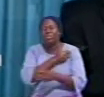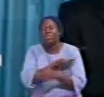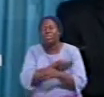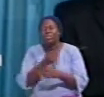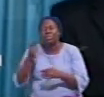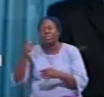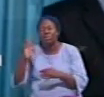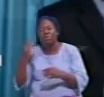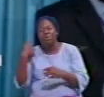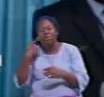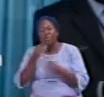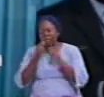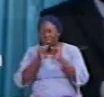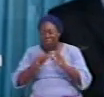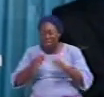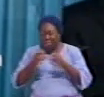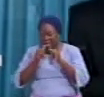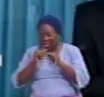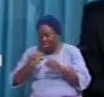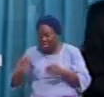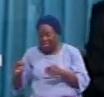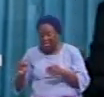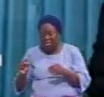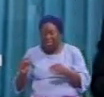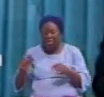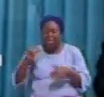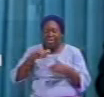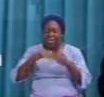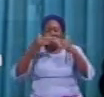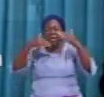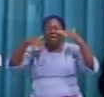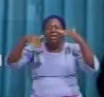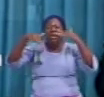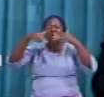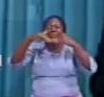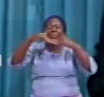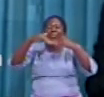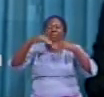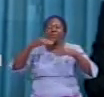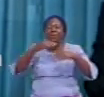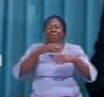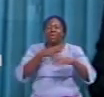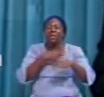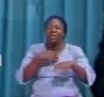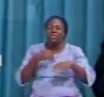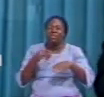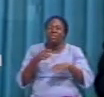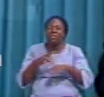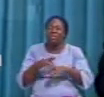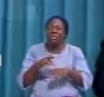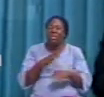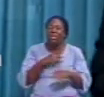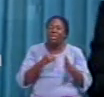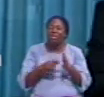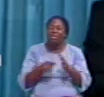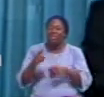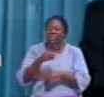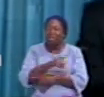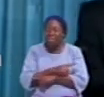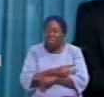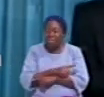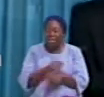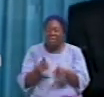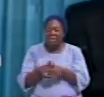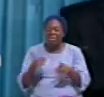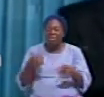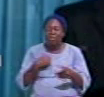for the blessings in heaven are many. And this particular day, O God, as we